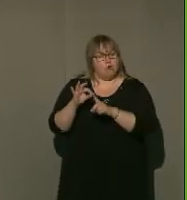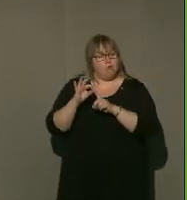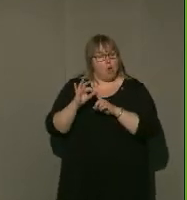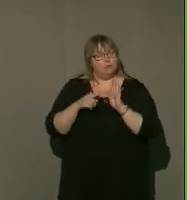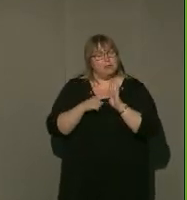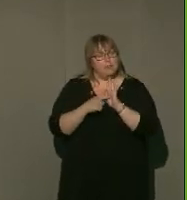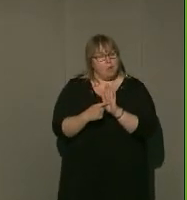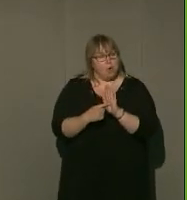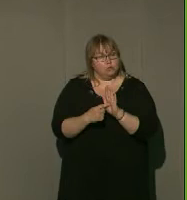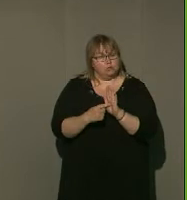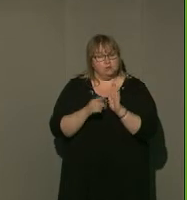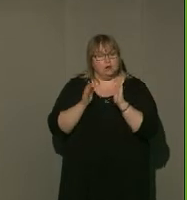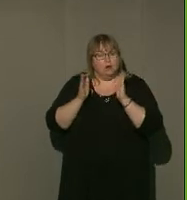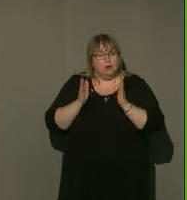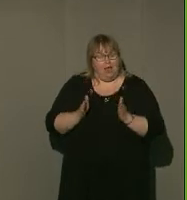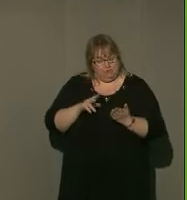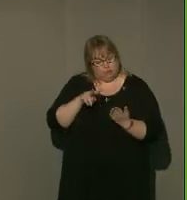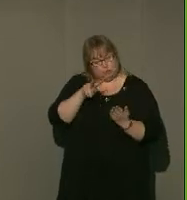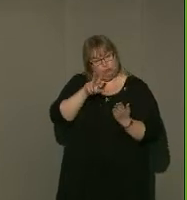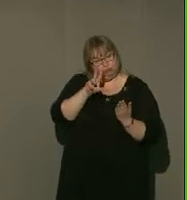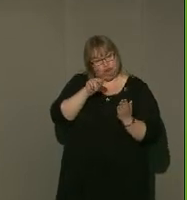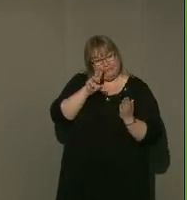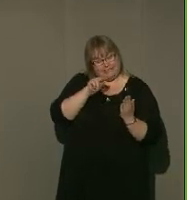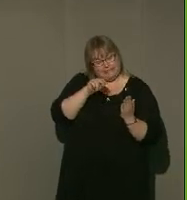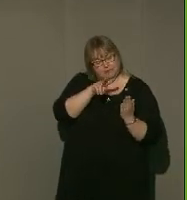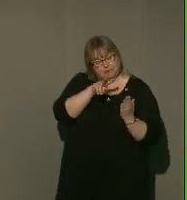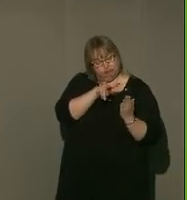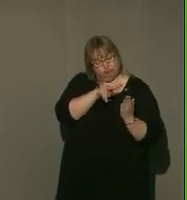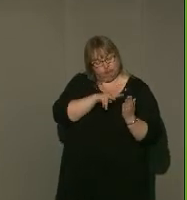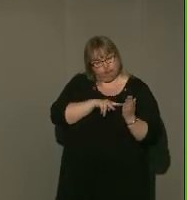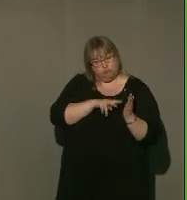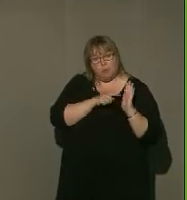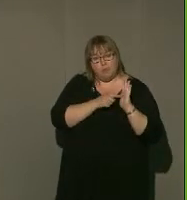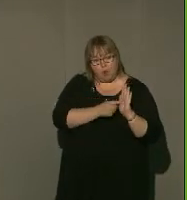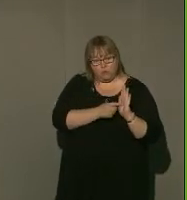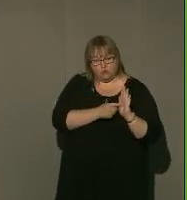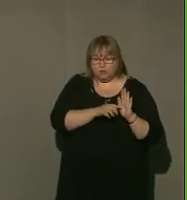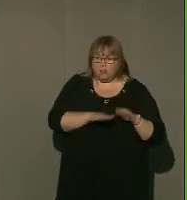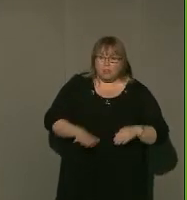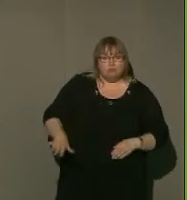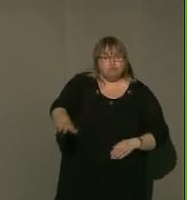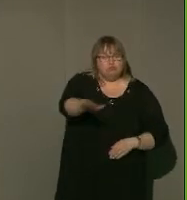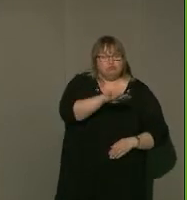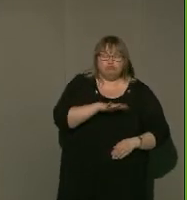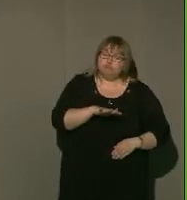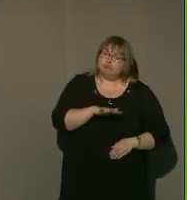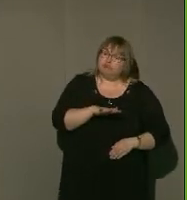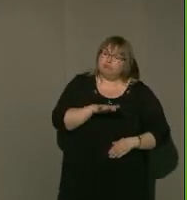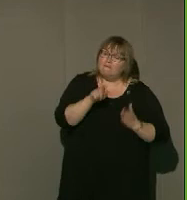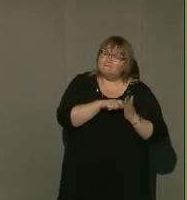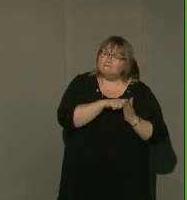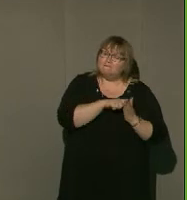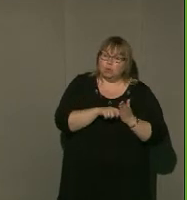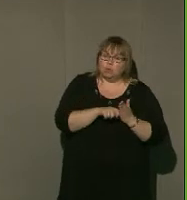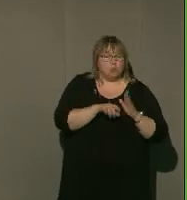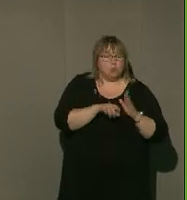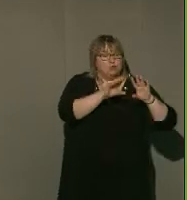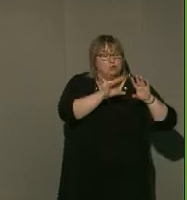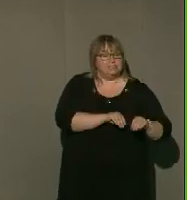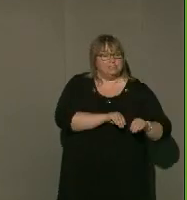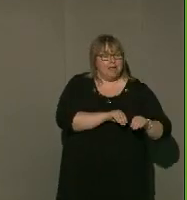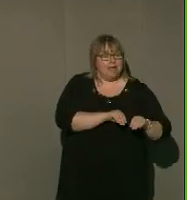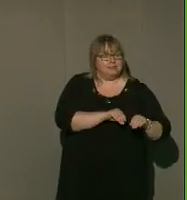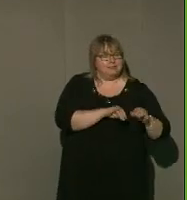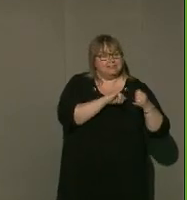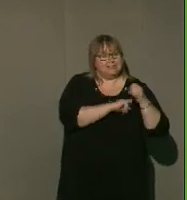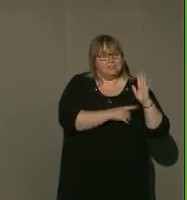will read the motion out. We then take a vote over whether or not to suspend standing orders.